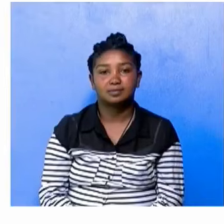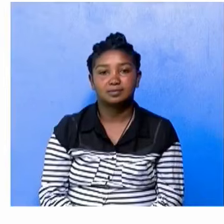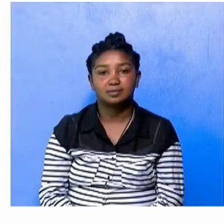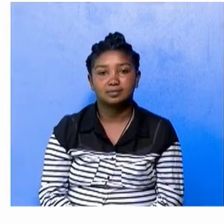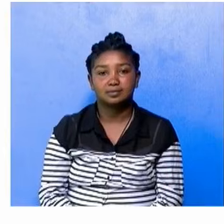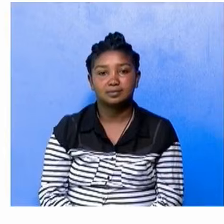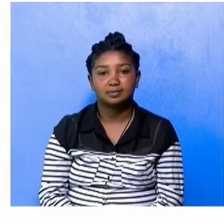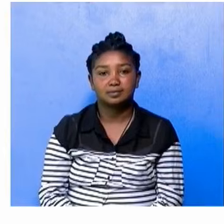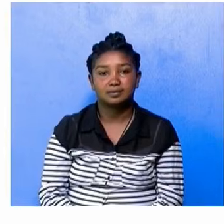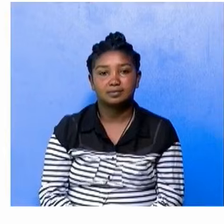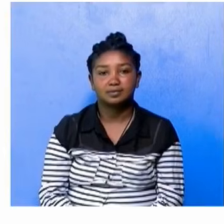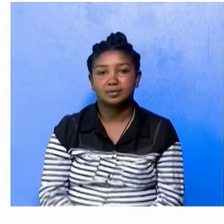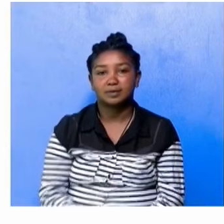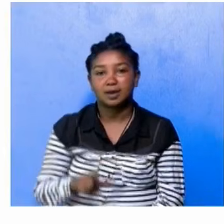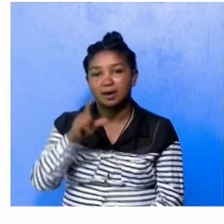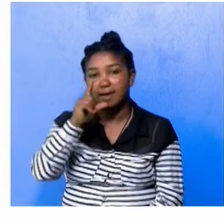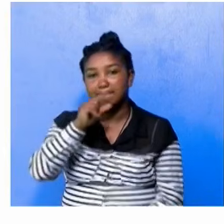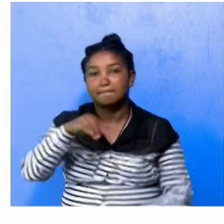Bird.